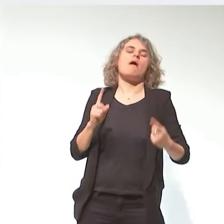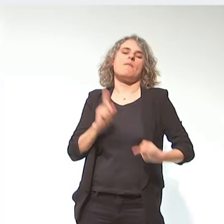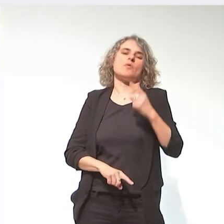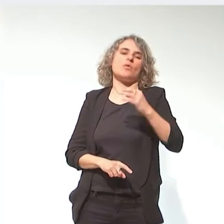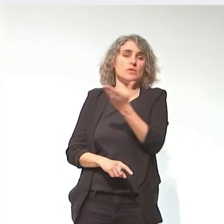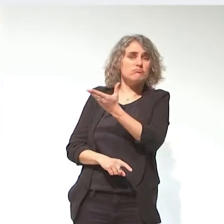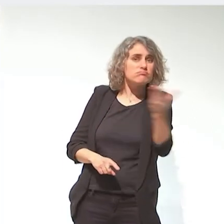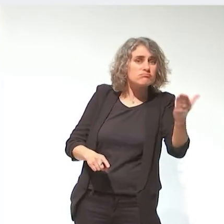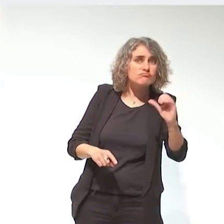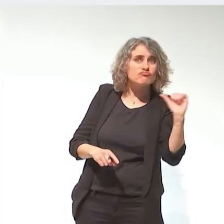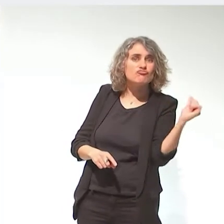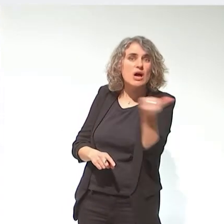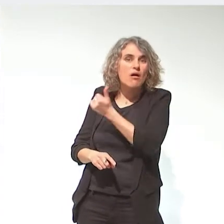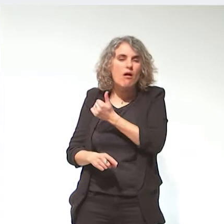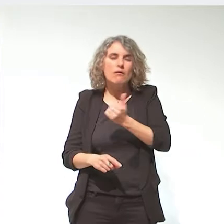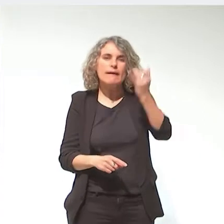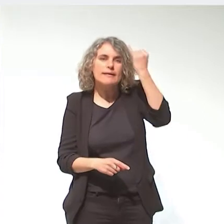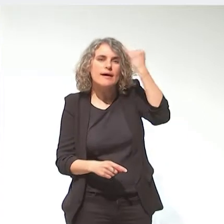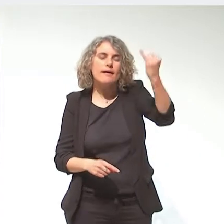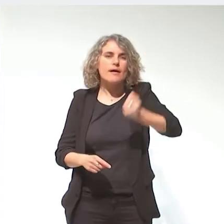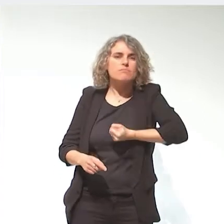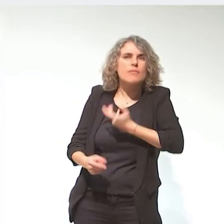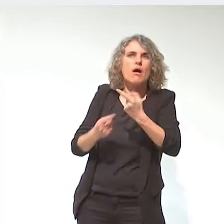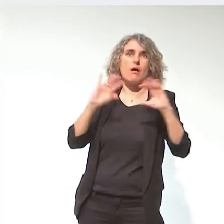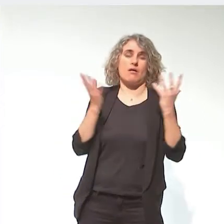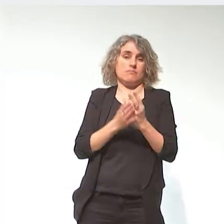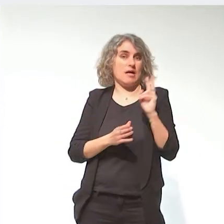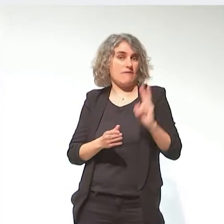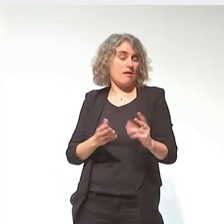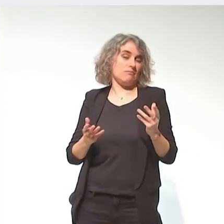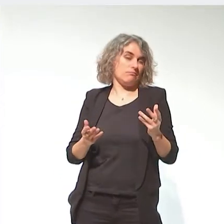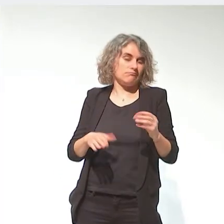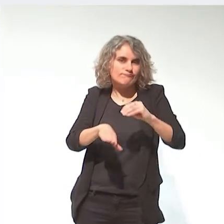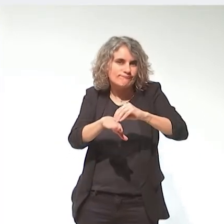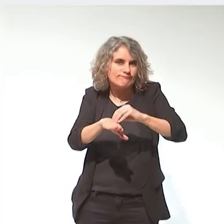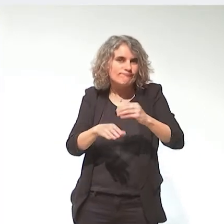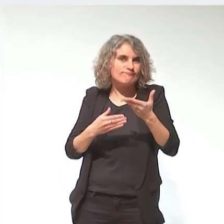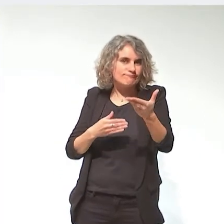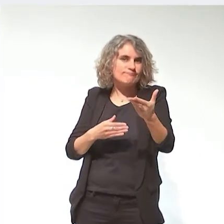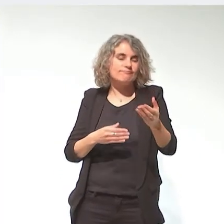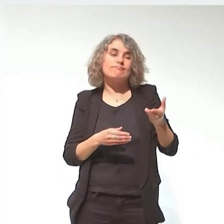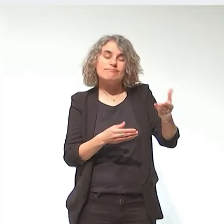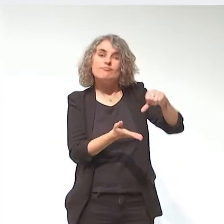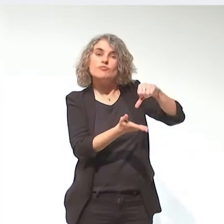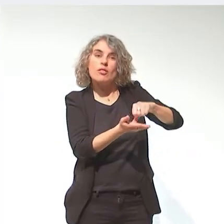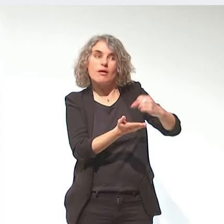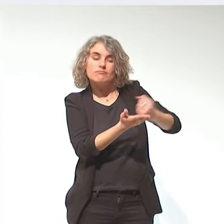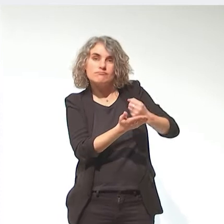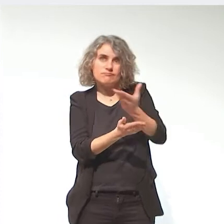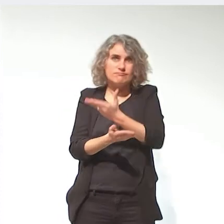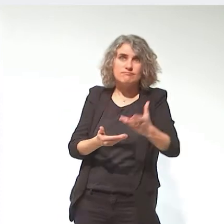to engage in the preparation of this initiative, notably within the Disability